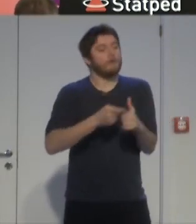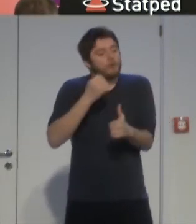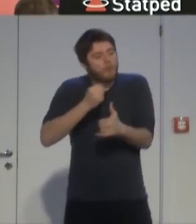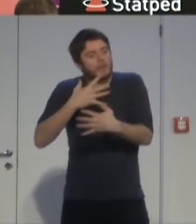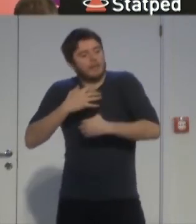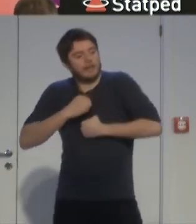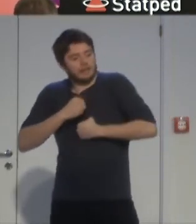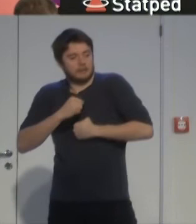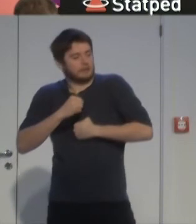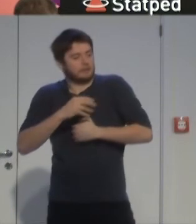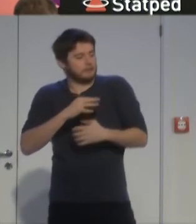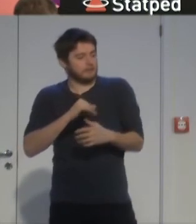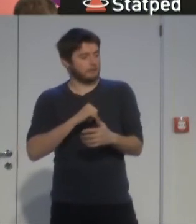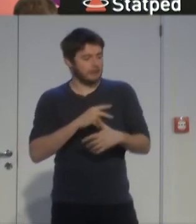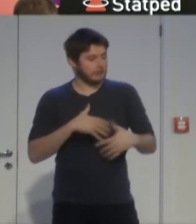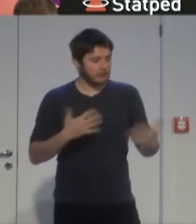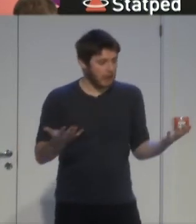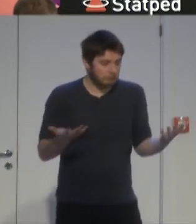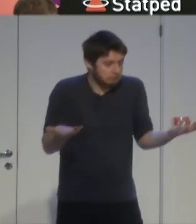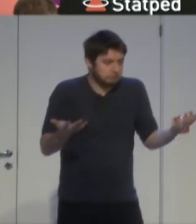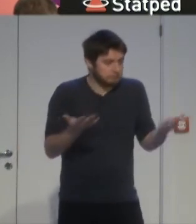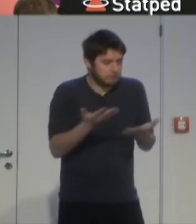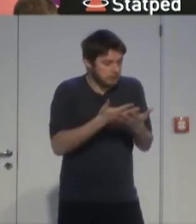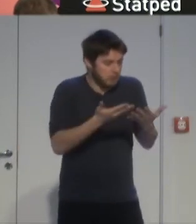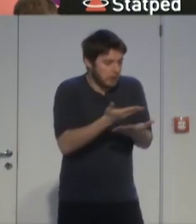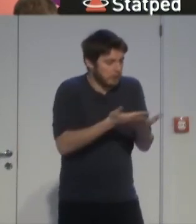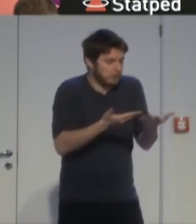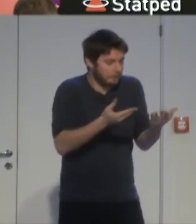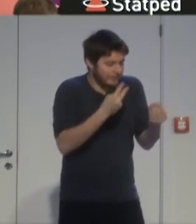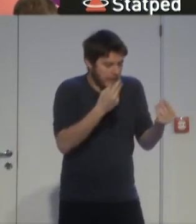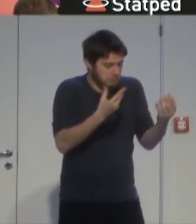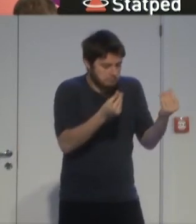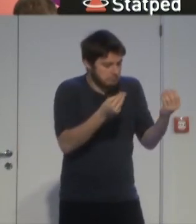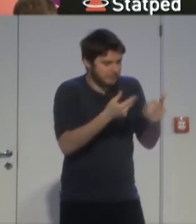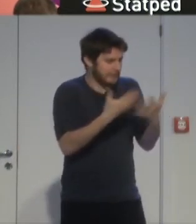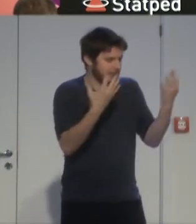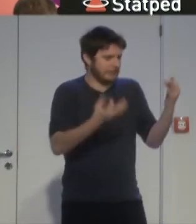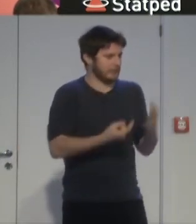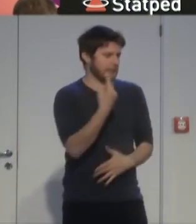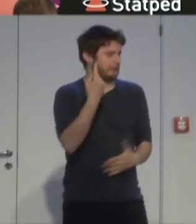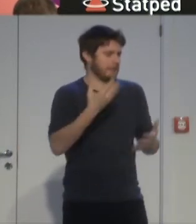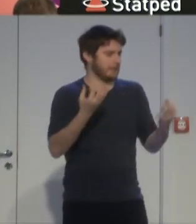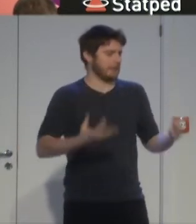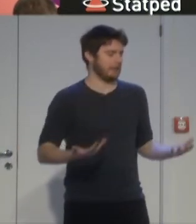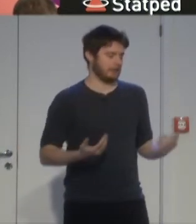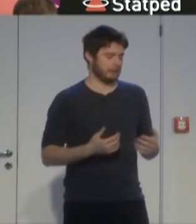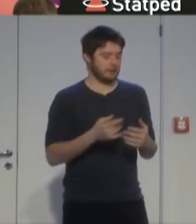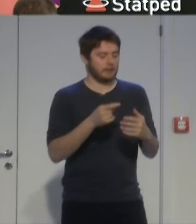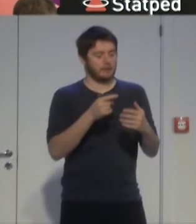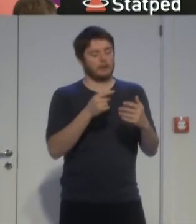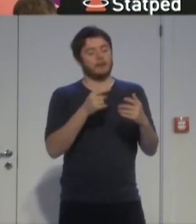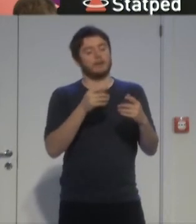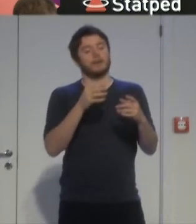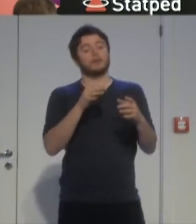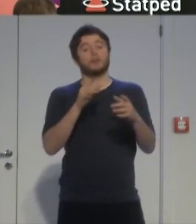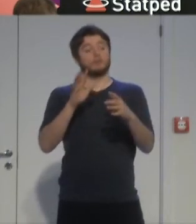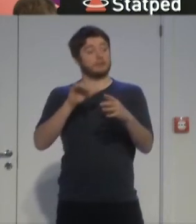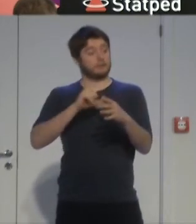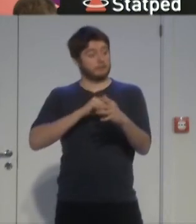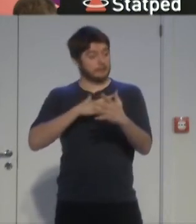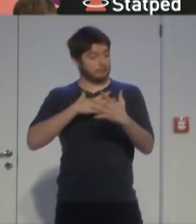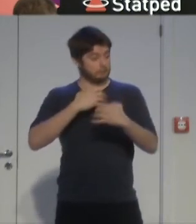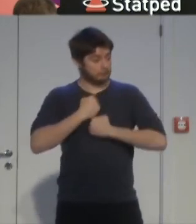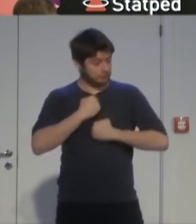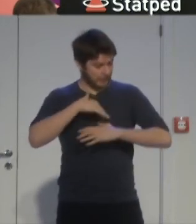languaging. Otherwise, there will be no languaging. And we'll see no languaging. So given that there is trust,